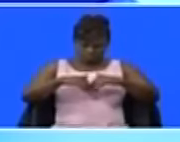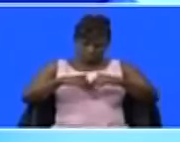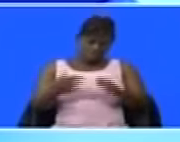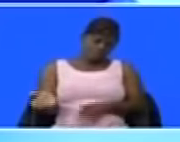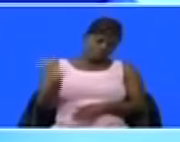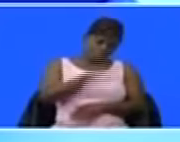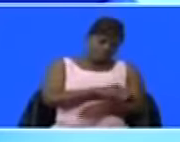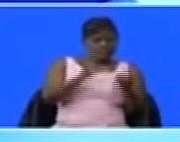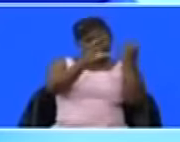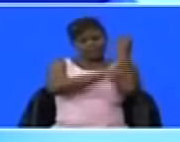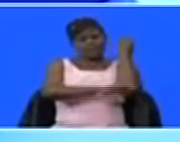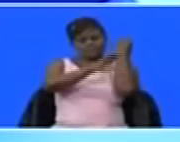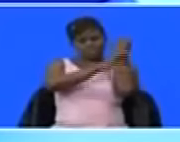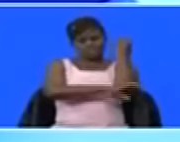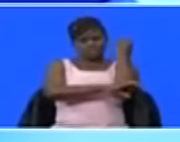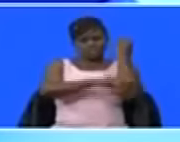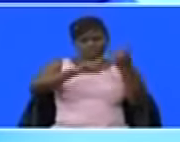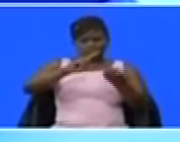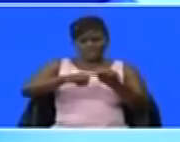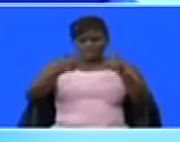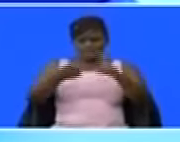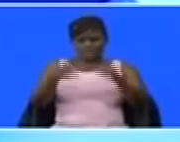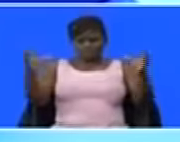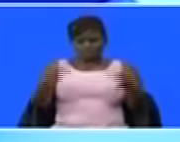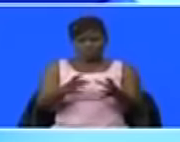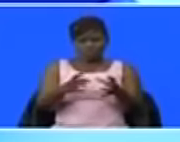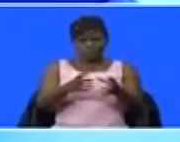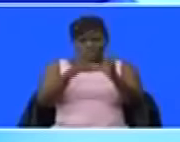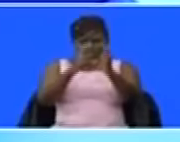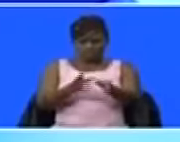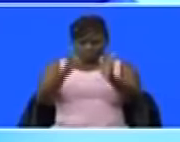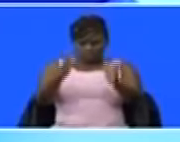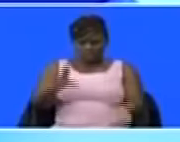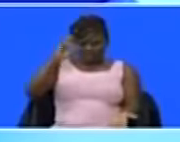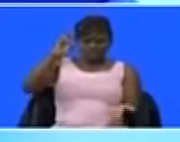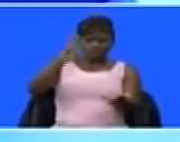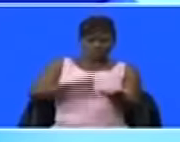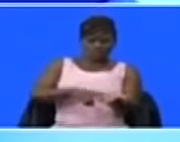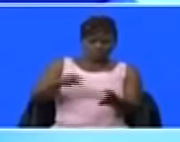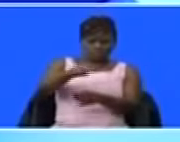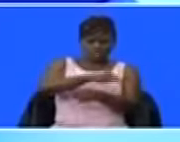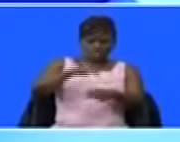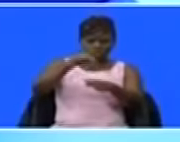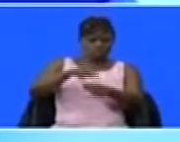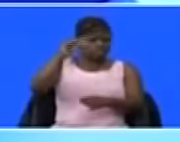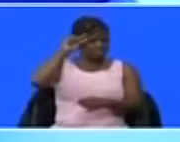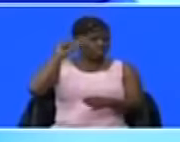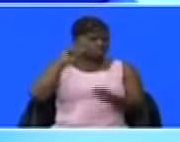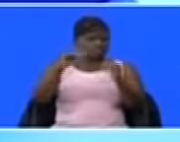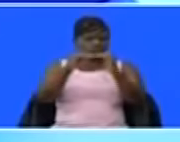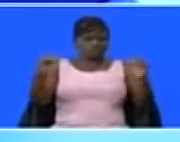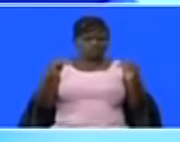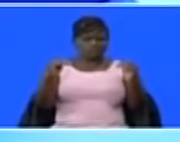Let's bring you back to the country. This Standard Media Group's KTN has been recognized by the National Gender and Equality Commission